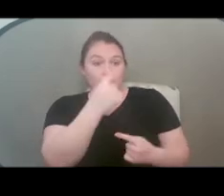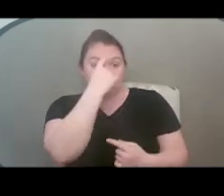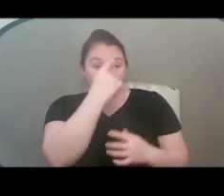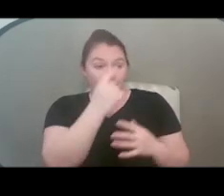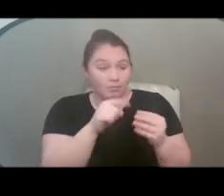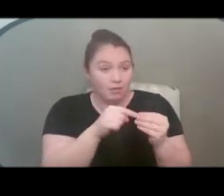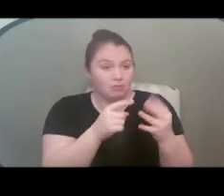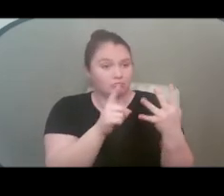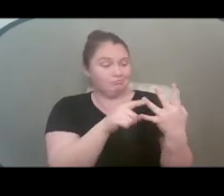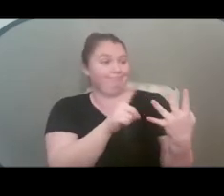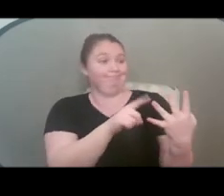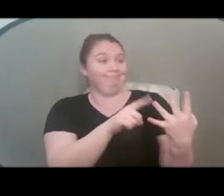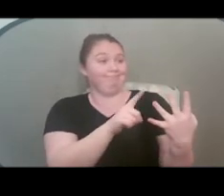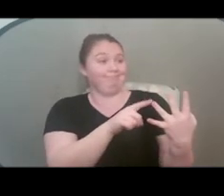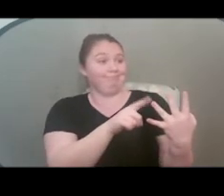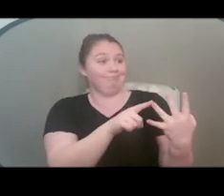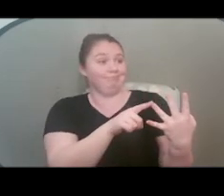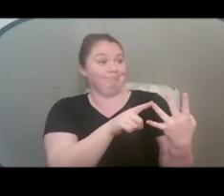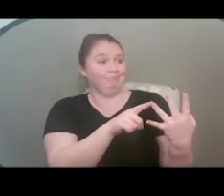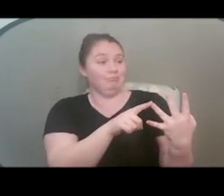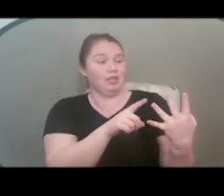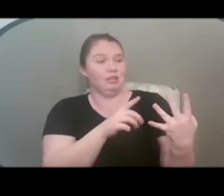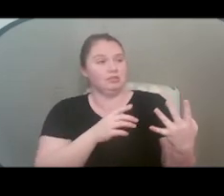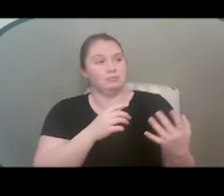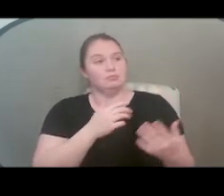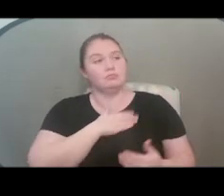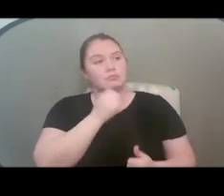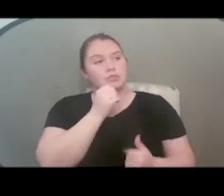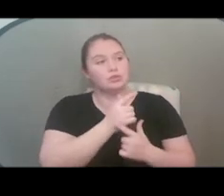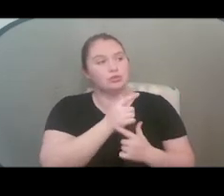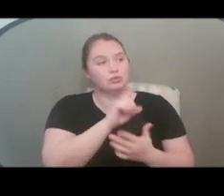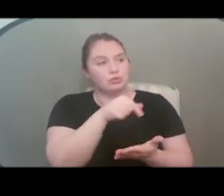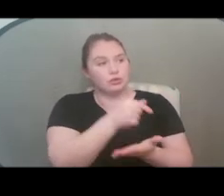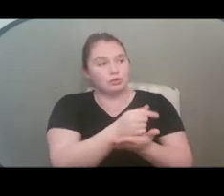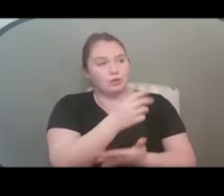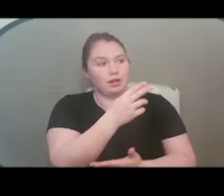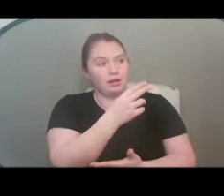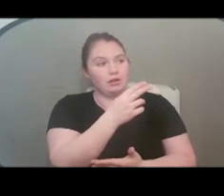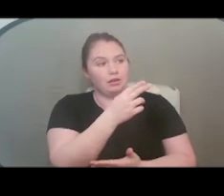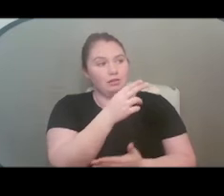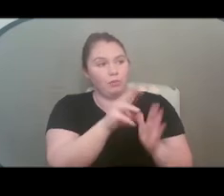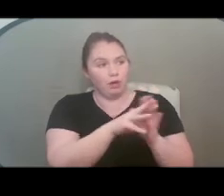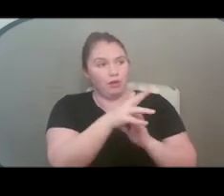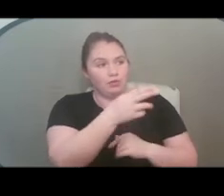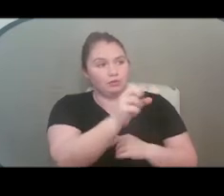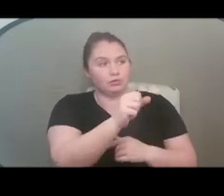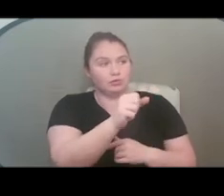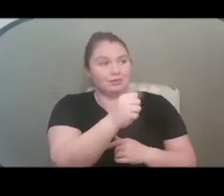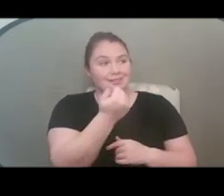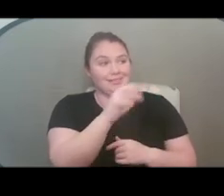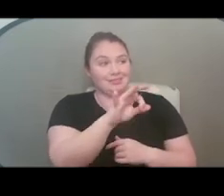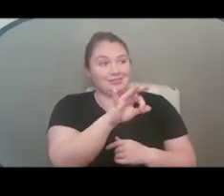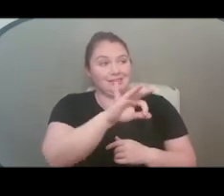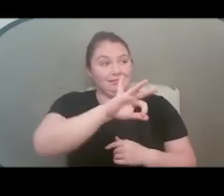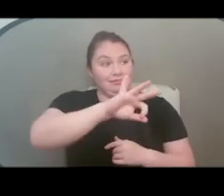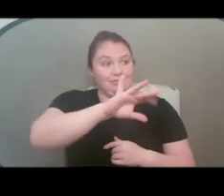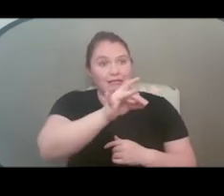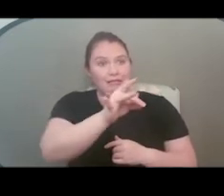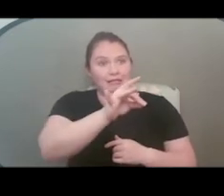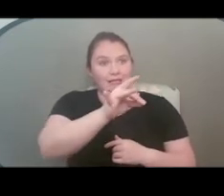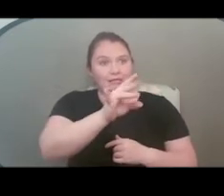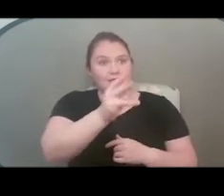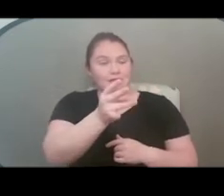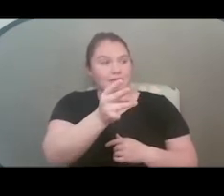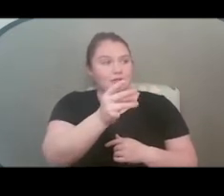building. It's been, my sister graduated from here in '87 when it was first consolidated, and it was here before that. It